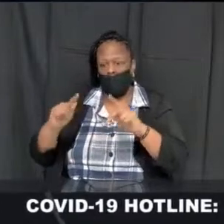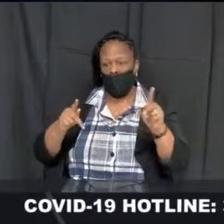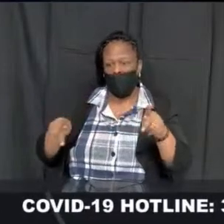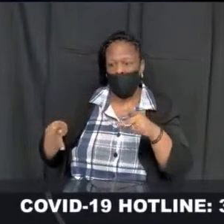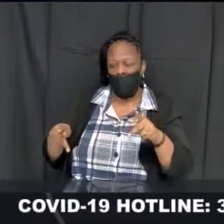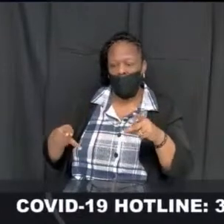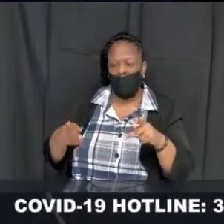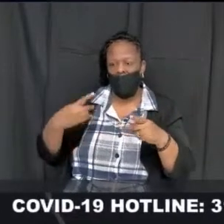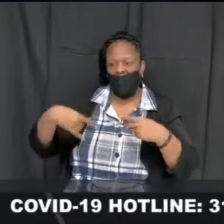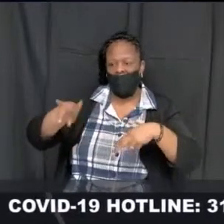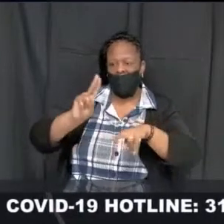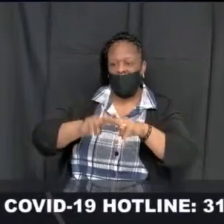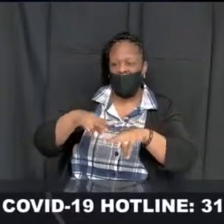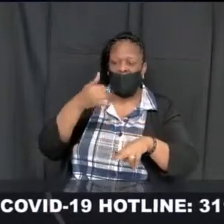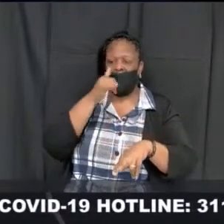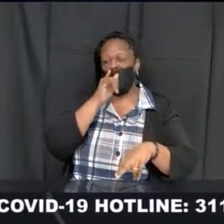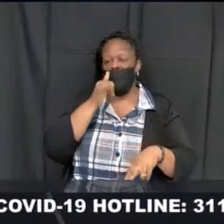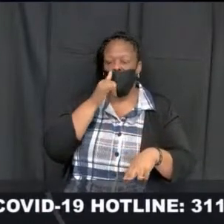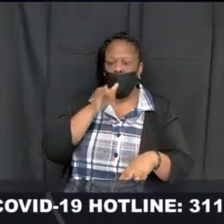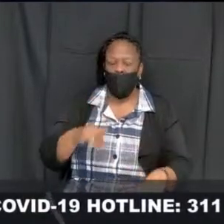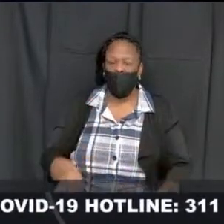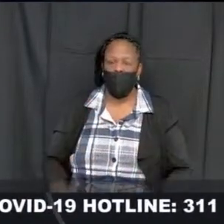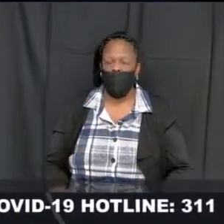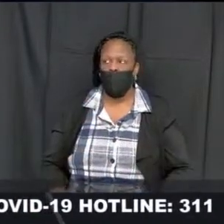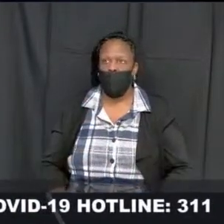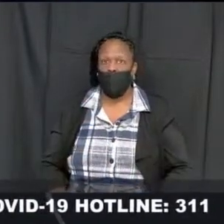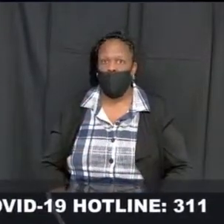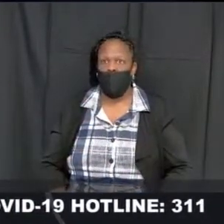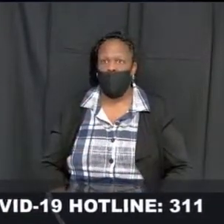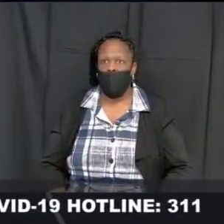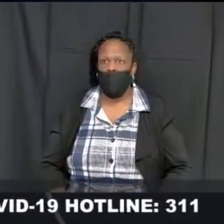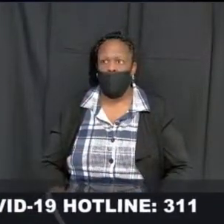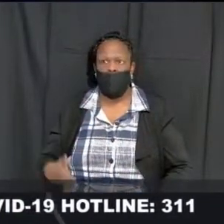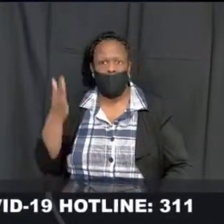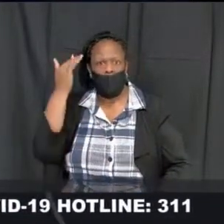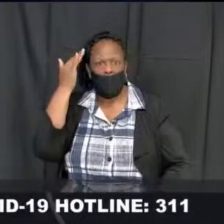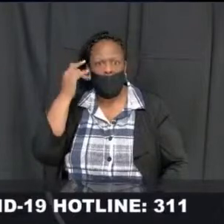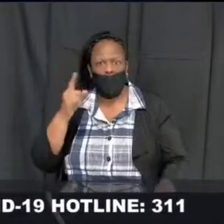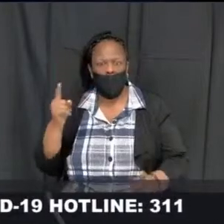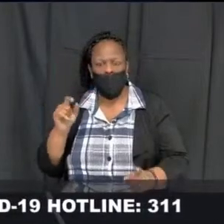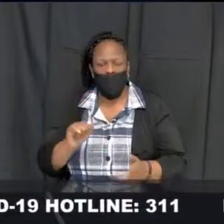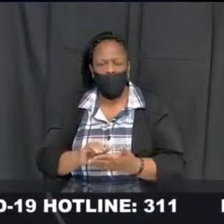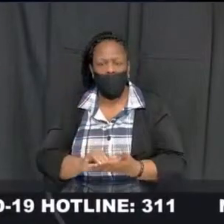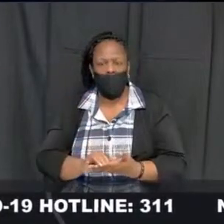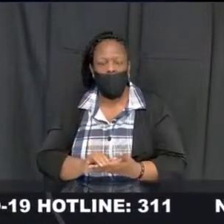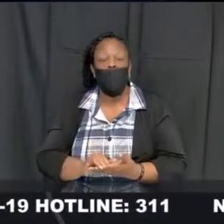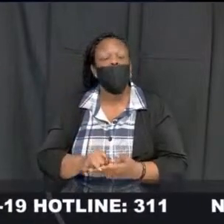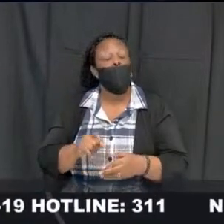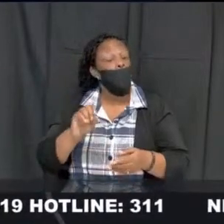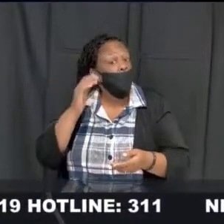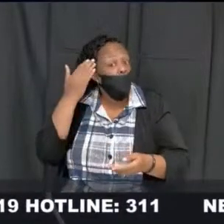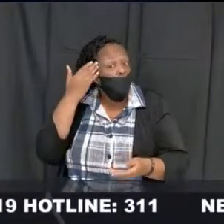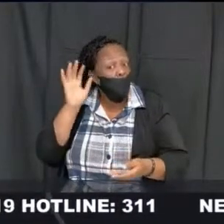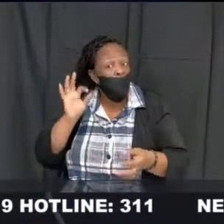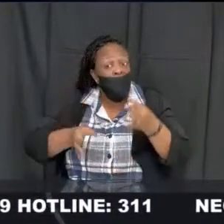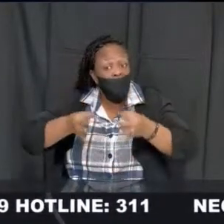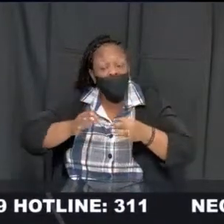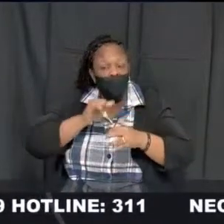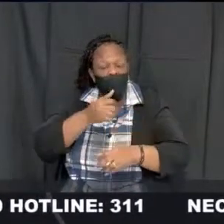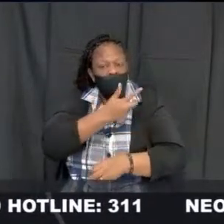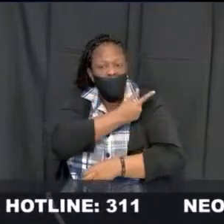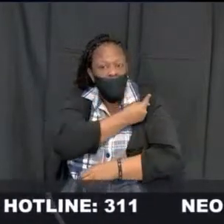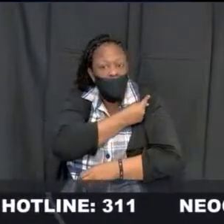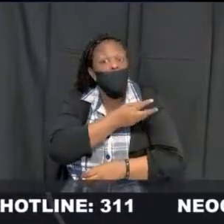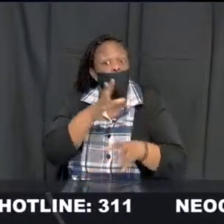want. We don't want to go into any community spread. If we go into any community spread, we are